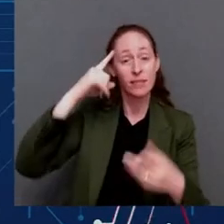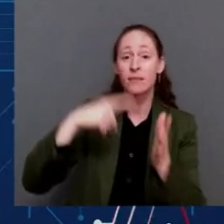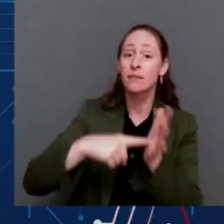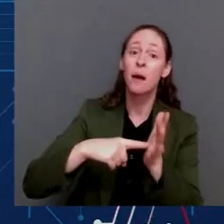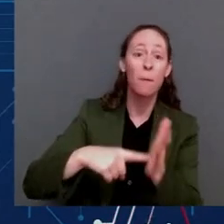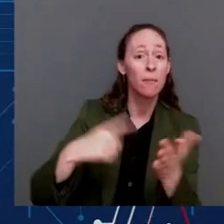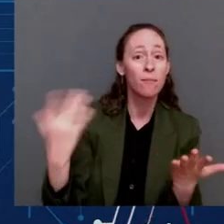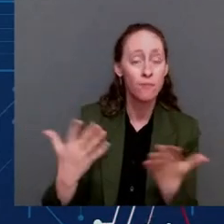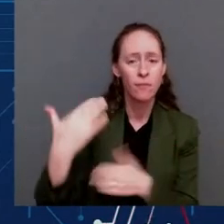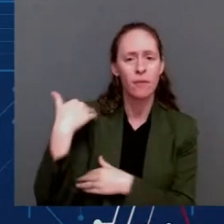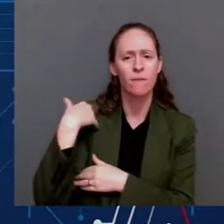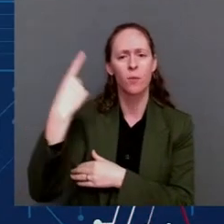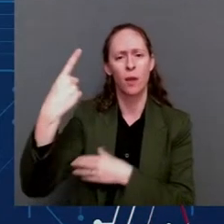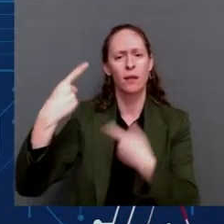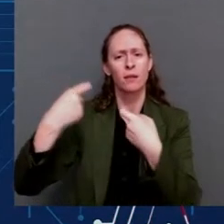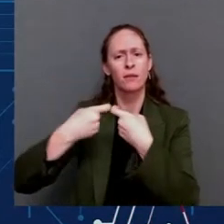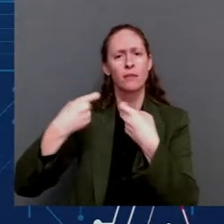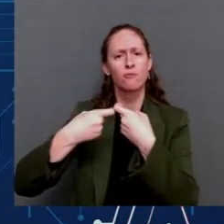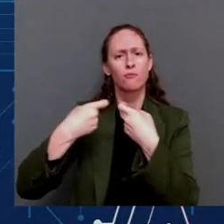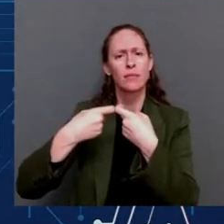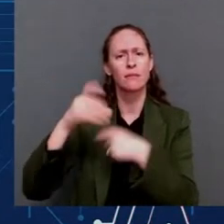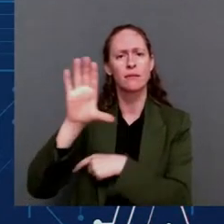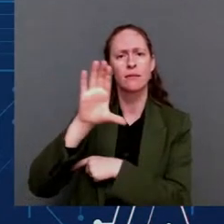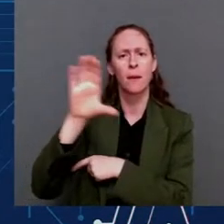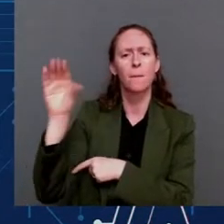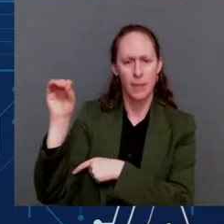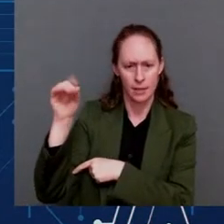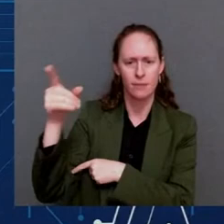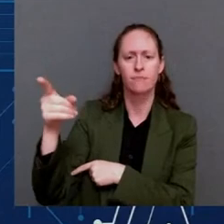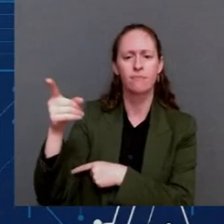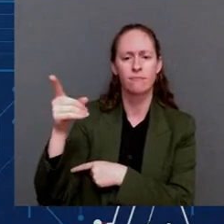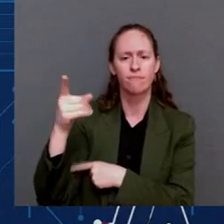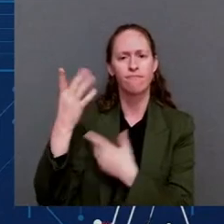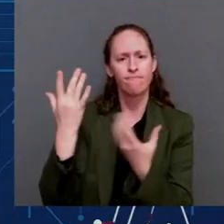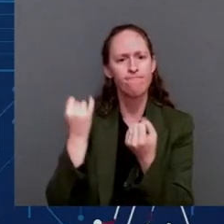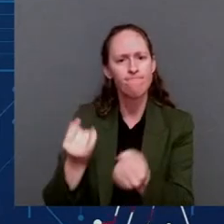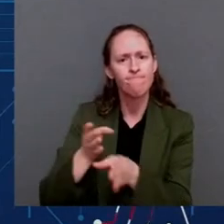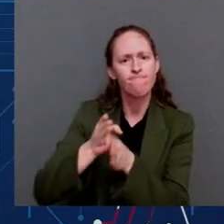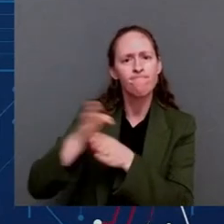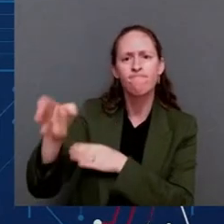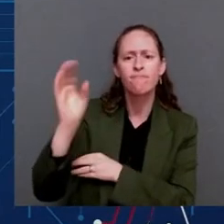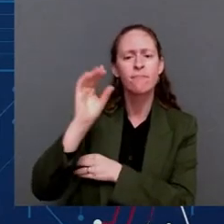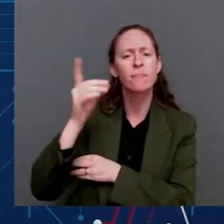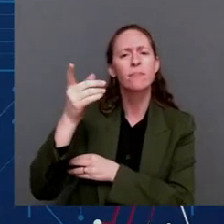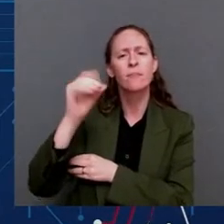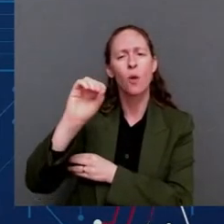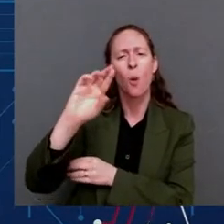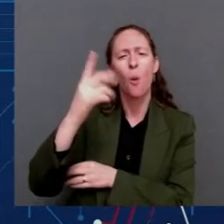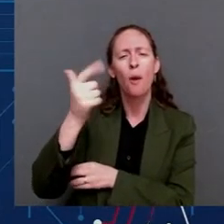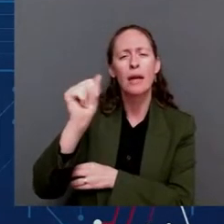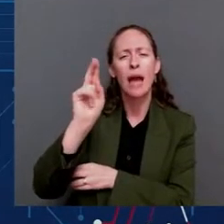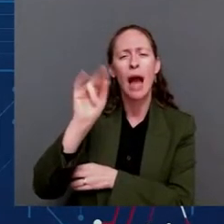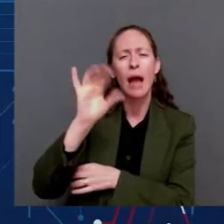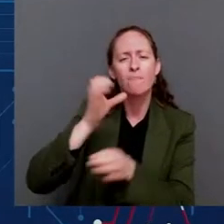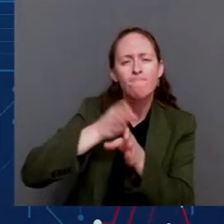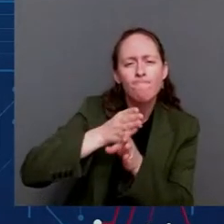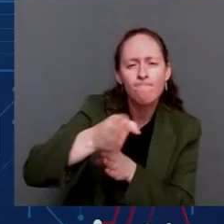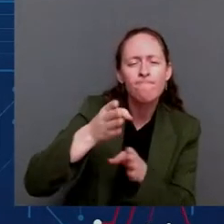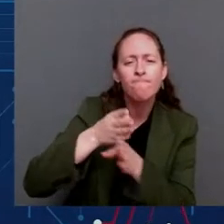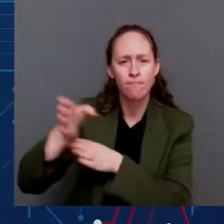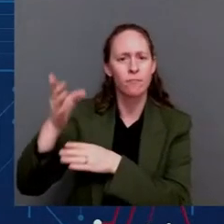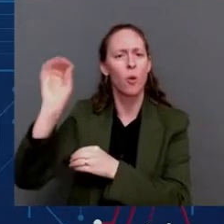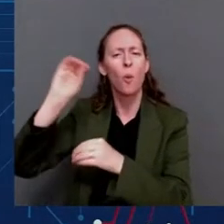manufacturers producing organic components for microelectronics, announced an 80-job expansion. In the Keweenaw, that's a big